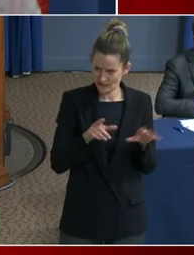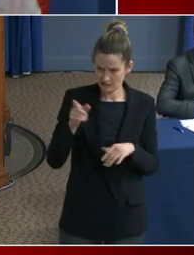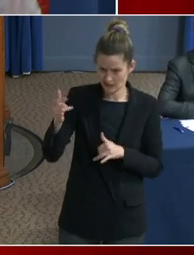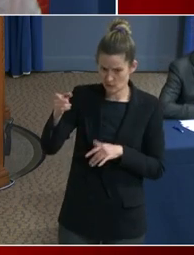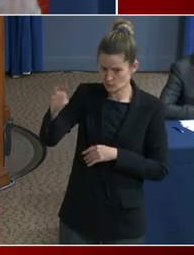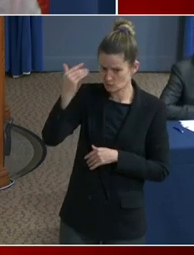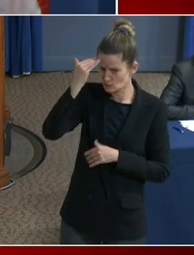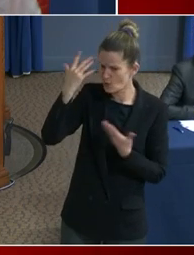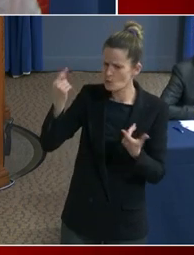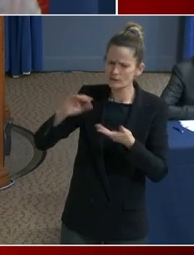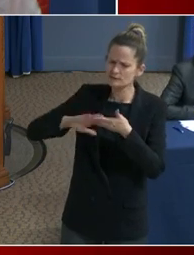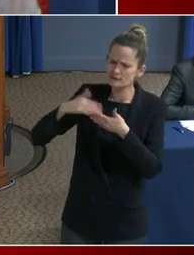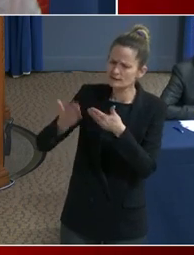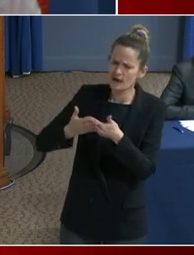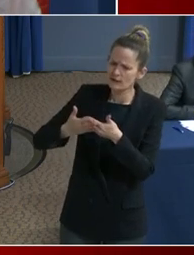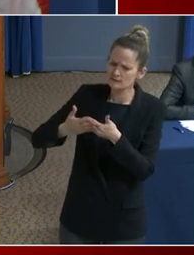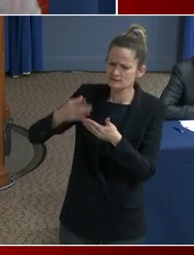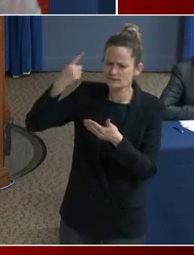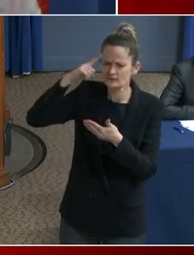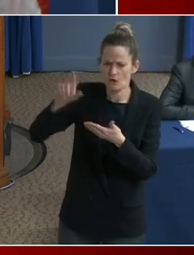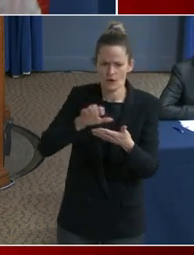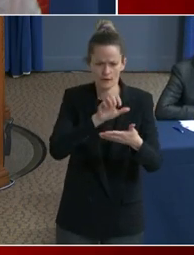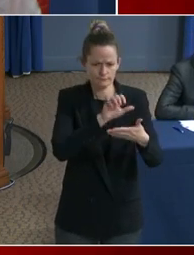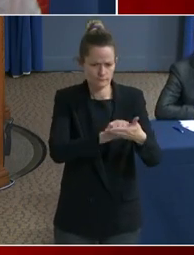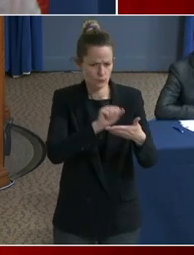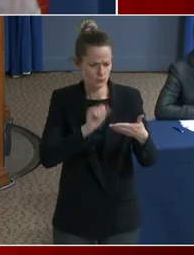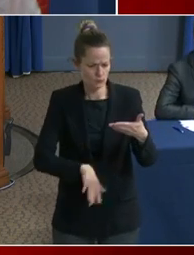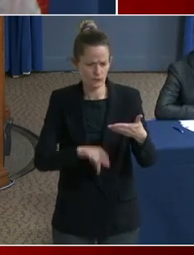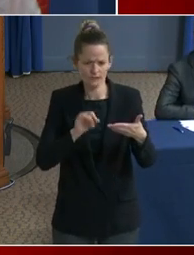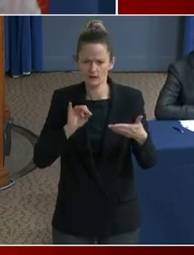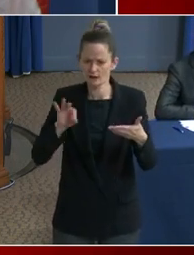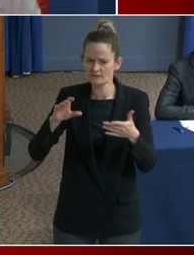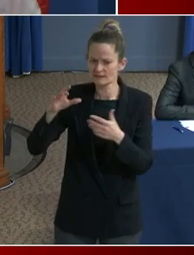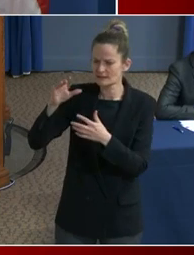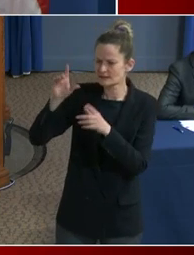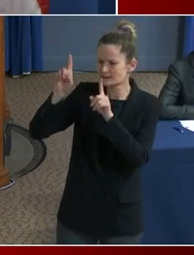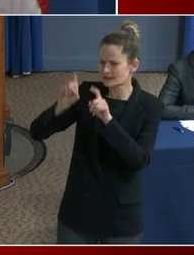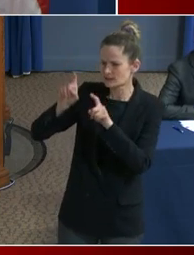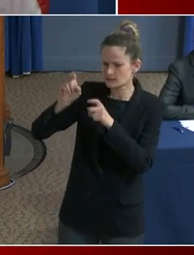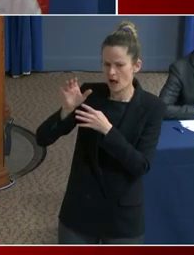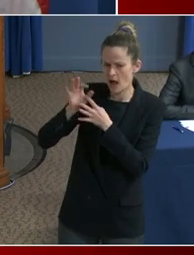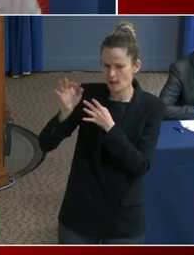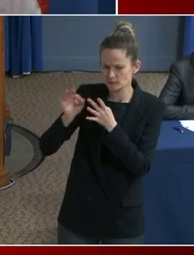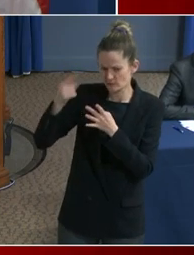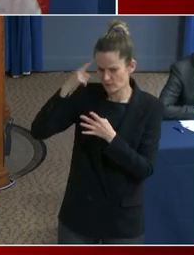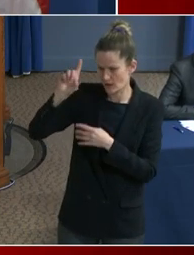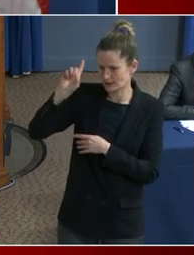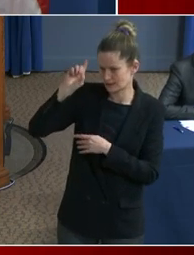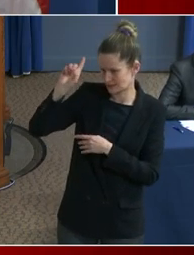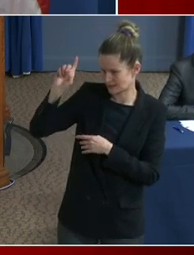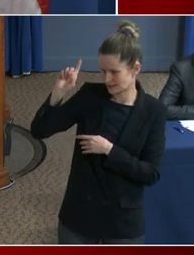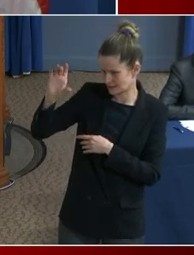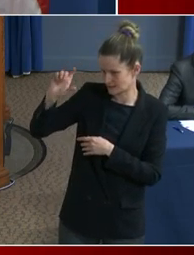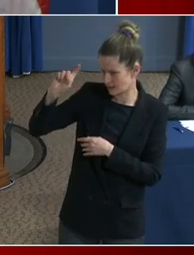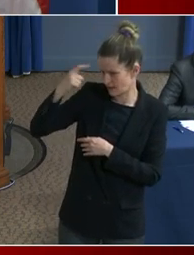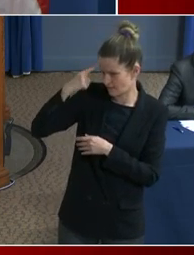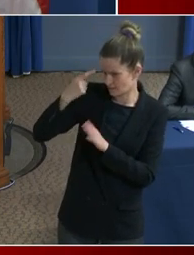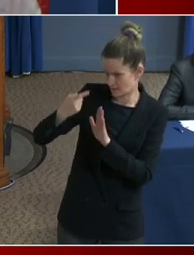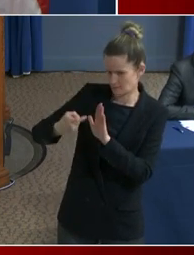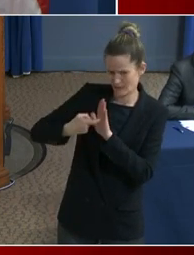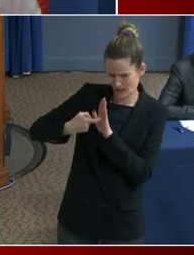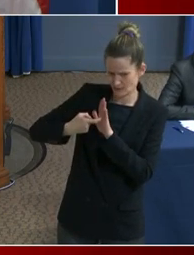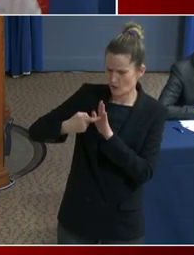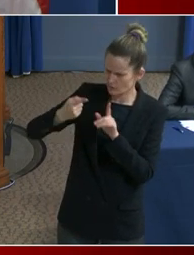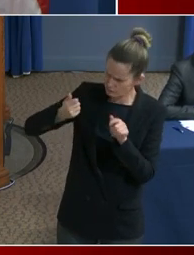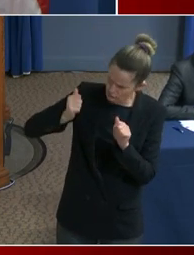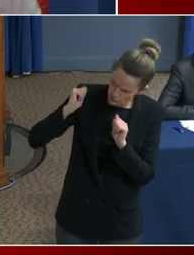for you to remove the testing option for DC government employees and just make it mandatory across the board for all of them to be vaccinated